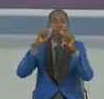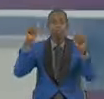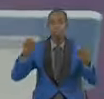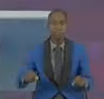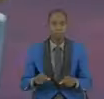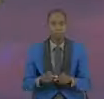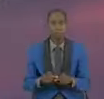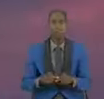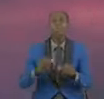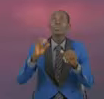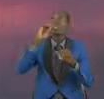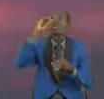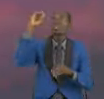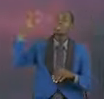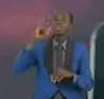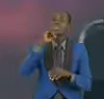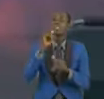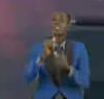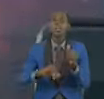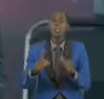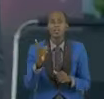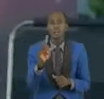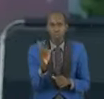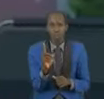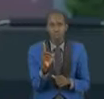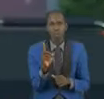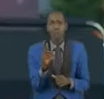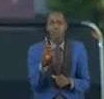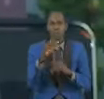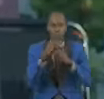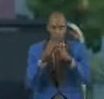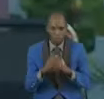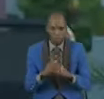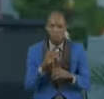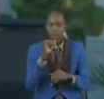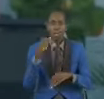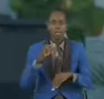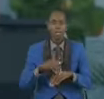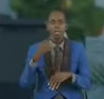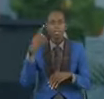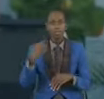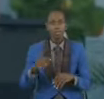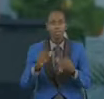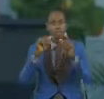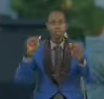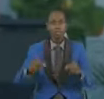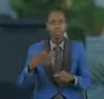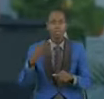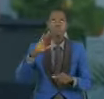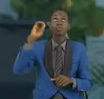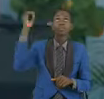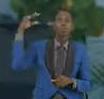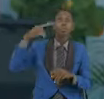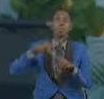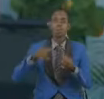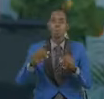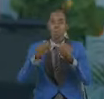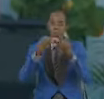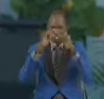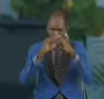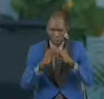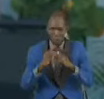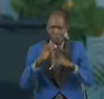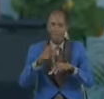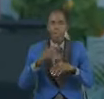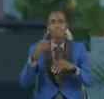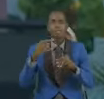bow not at the altar of grace. We bow at the altar of God, the God of all